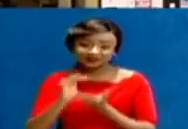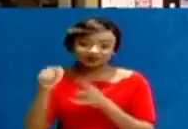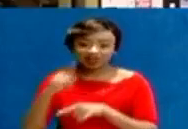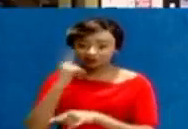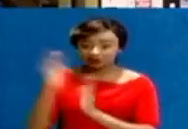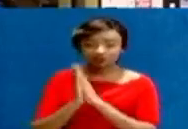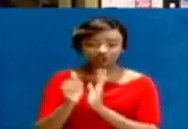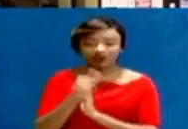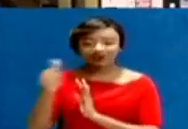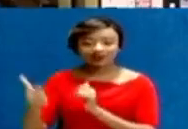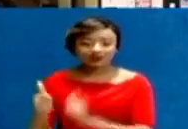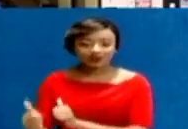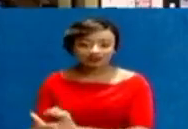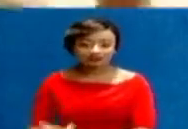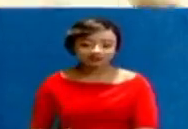briefs. Take a listen.